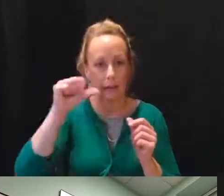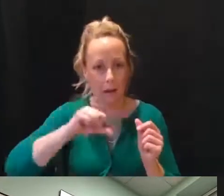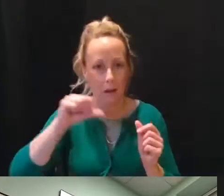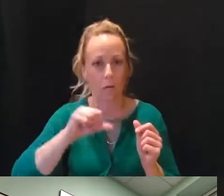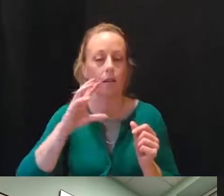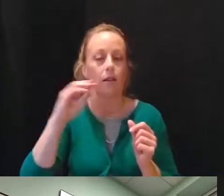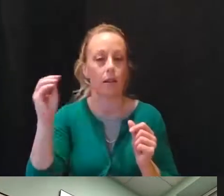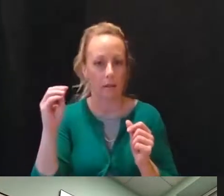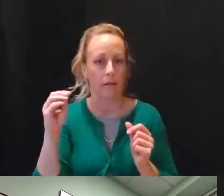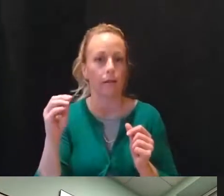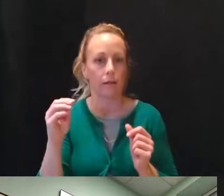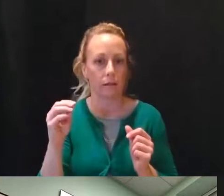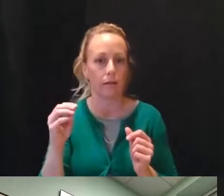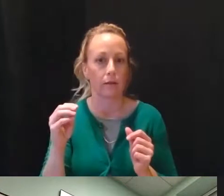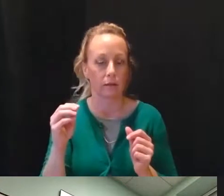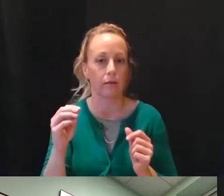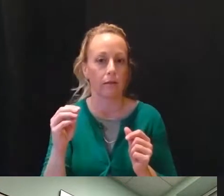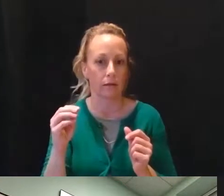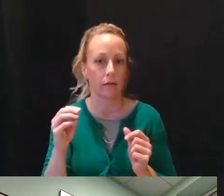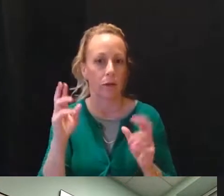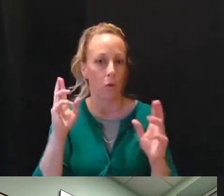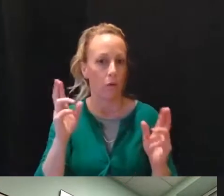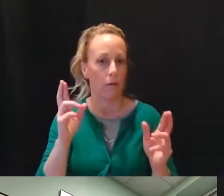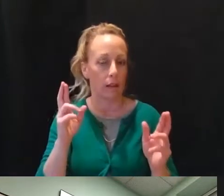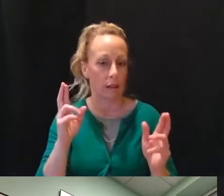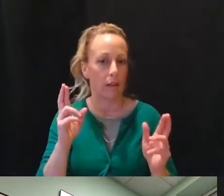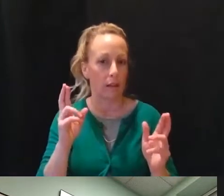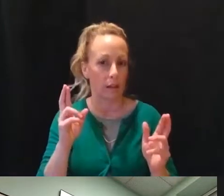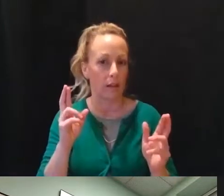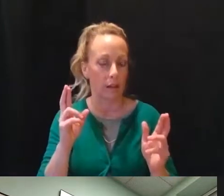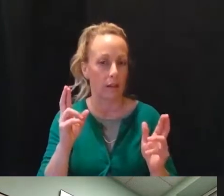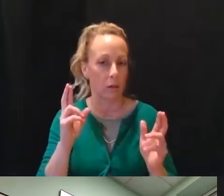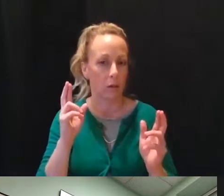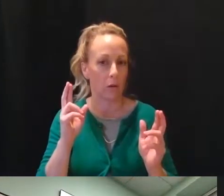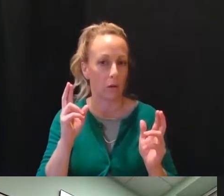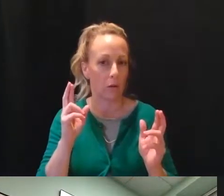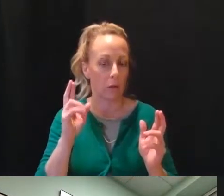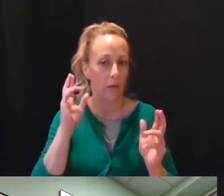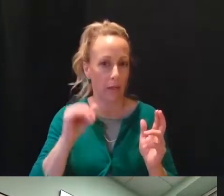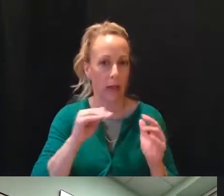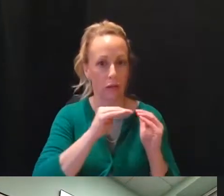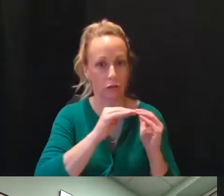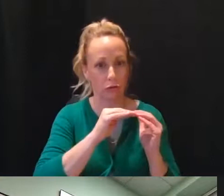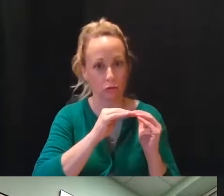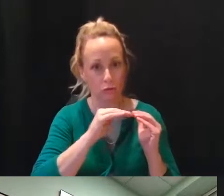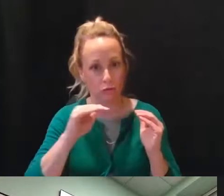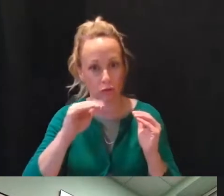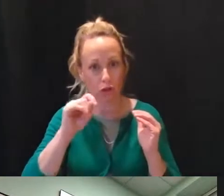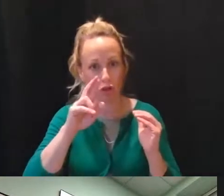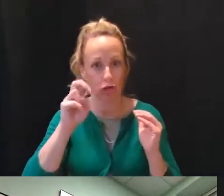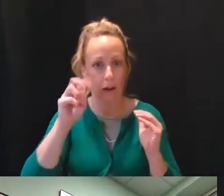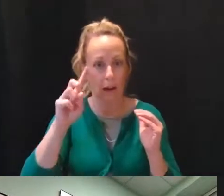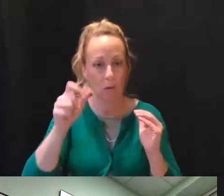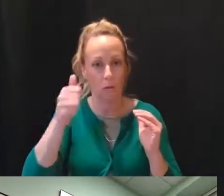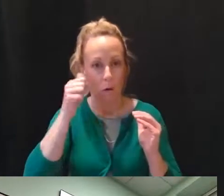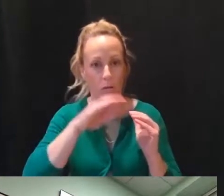and hopefully that the trendemic that everybody is expecting, hopefully that will not happen. We